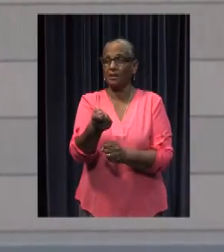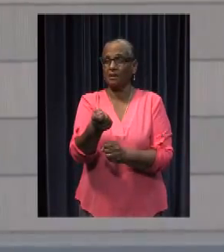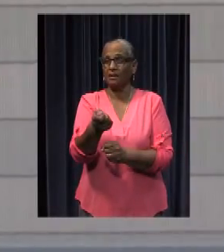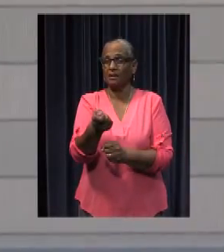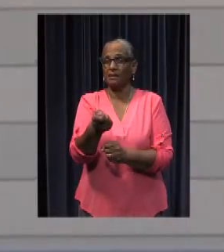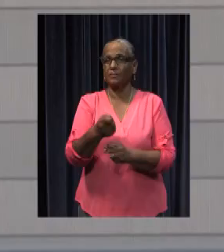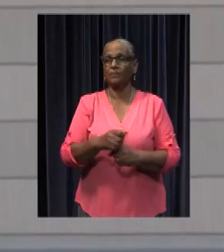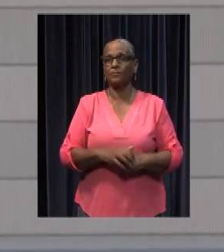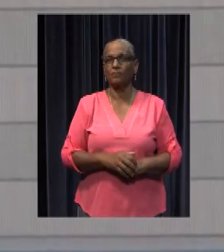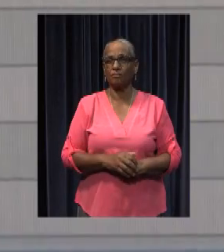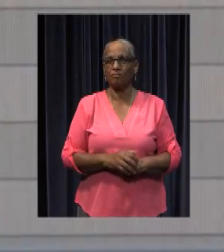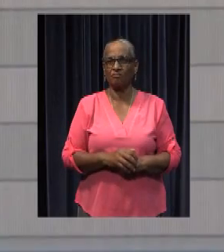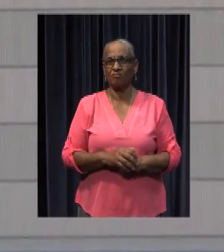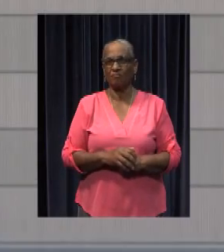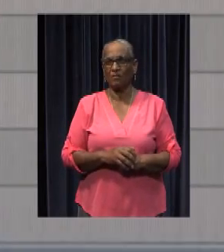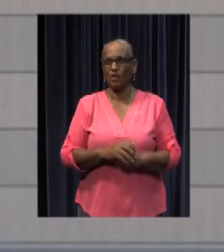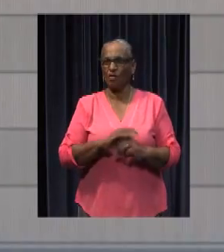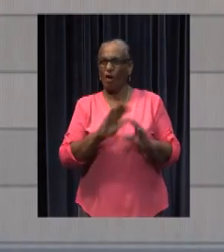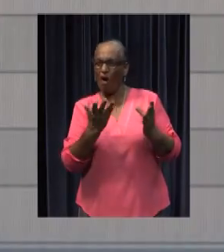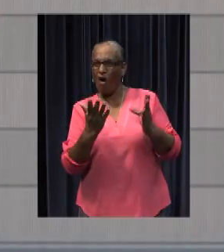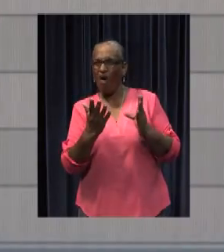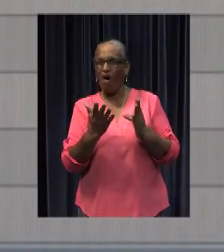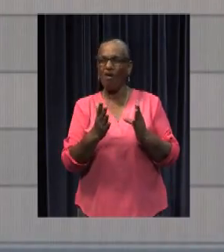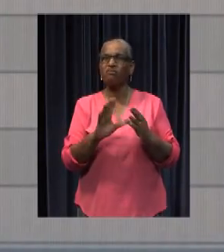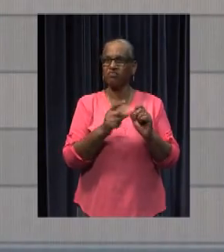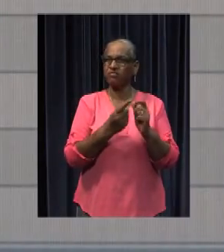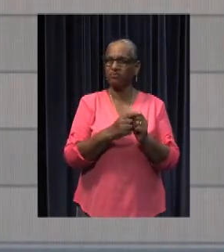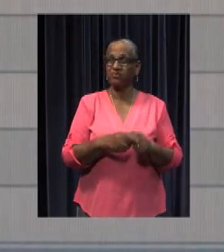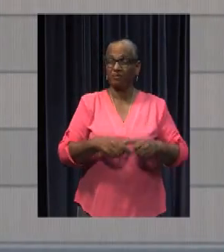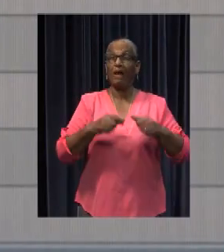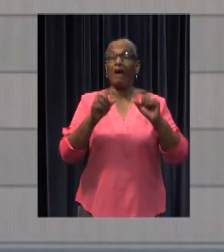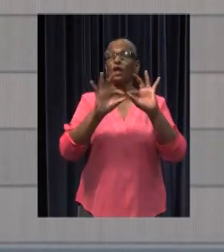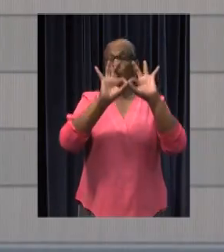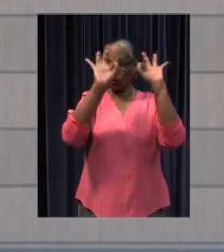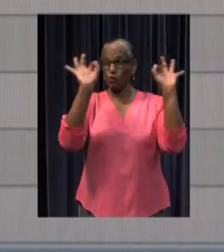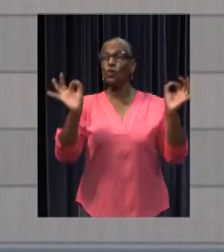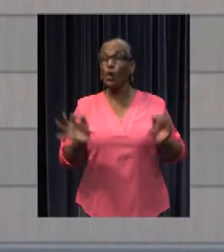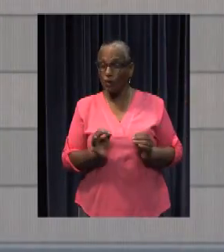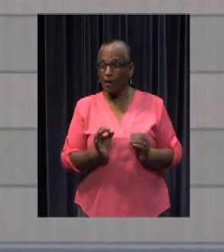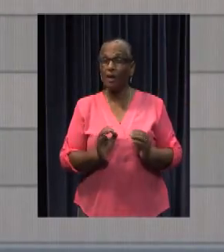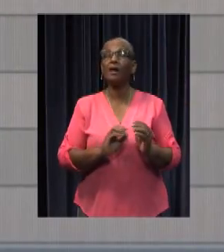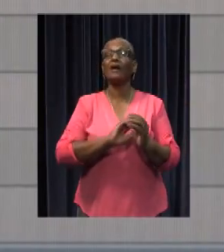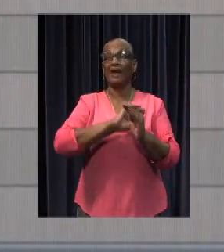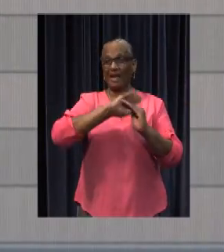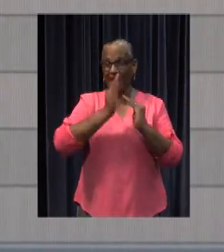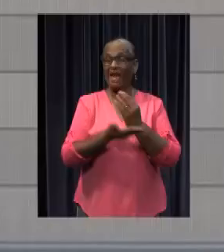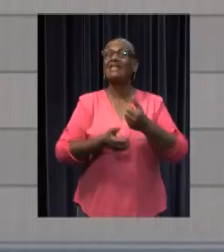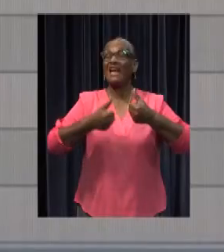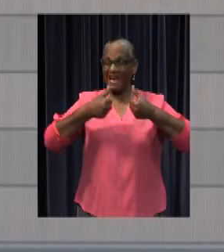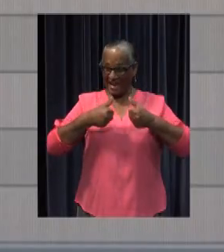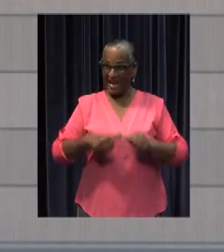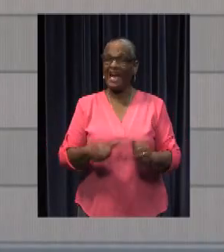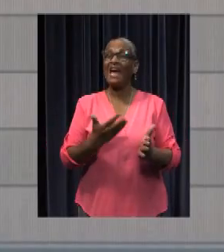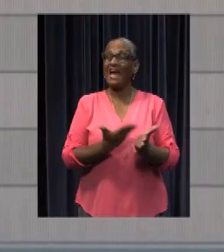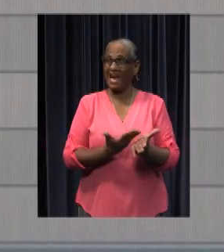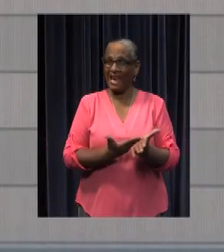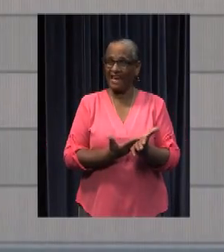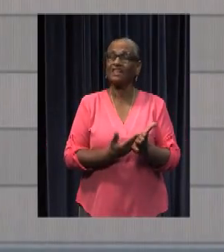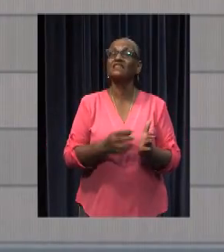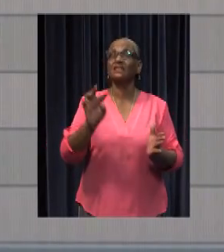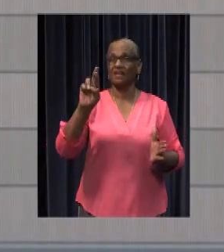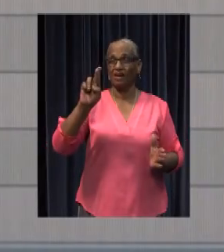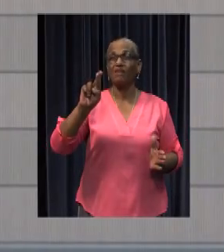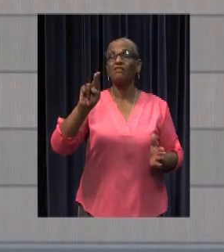of Finance further in a press release. Inevitable stability is